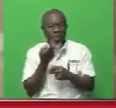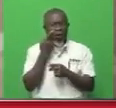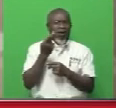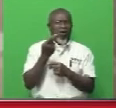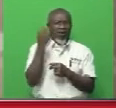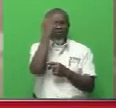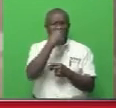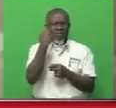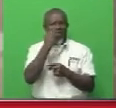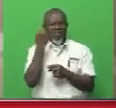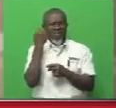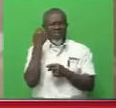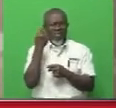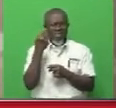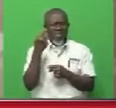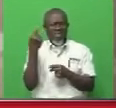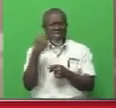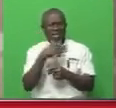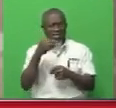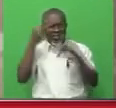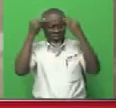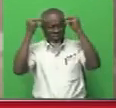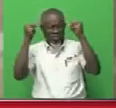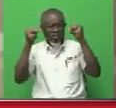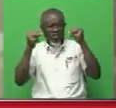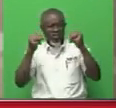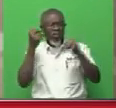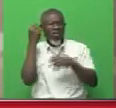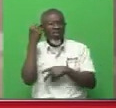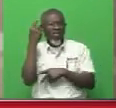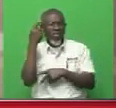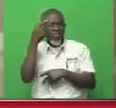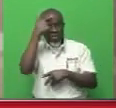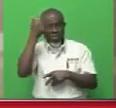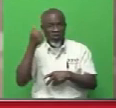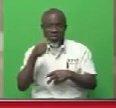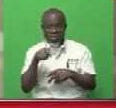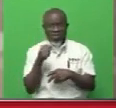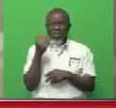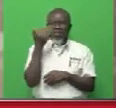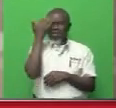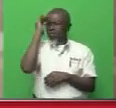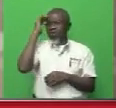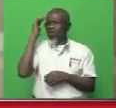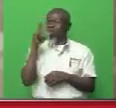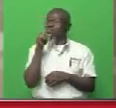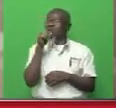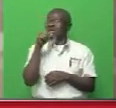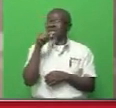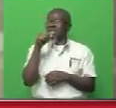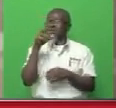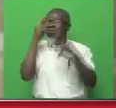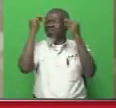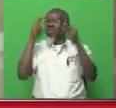little bit about it. Because I think that the Ministry of Digital Transformation to date is something like an urban legend and a myth that has